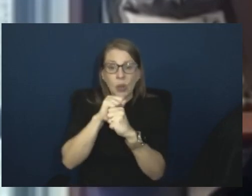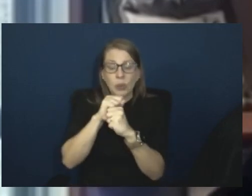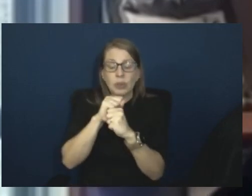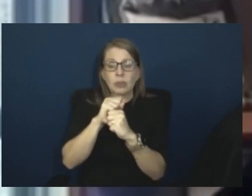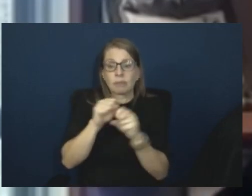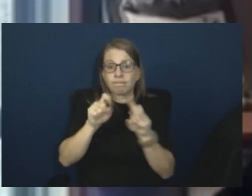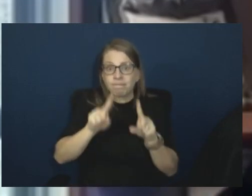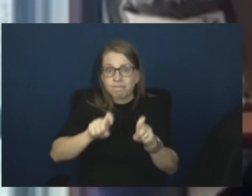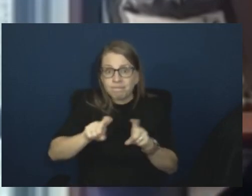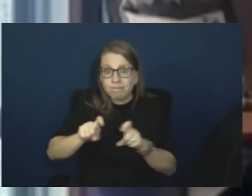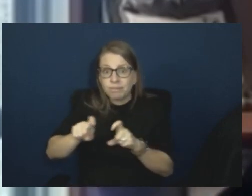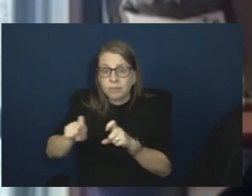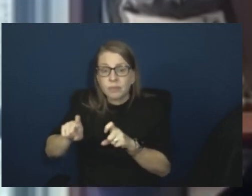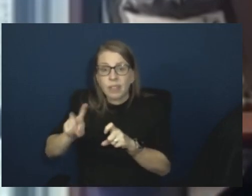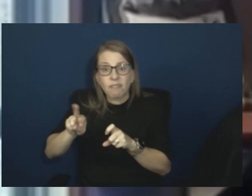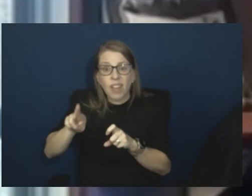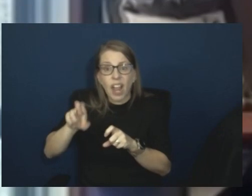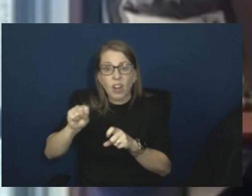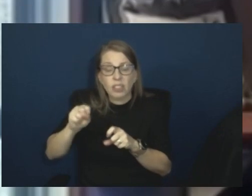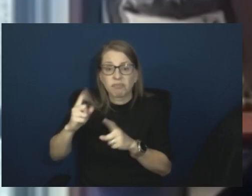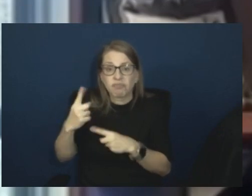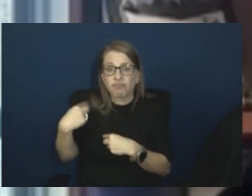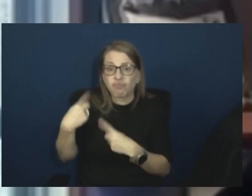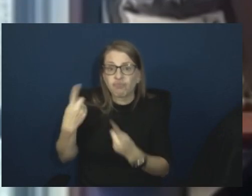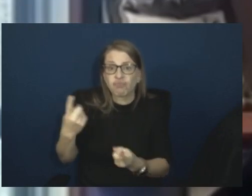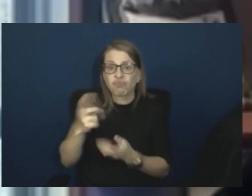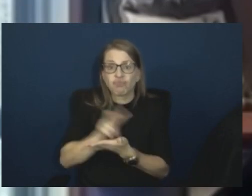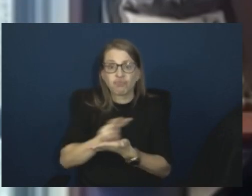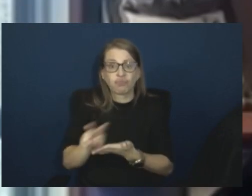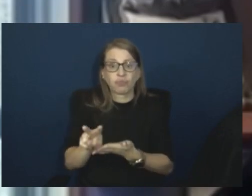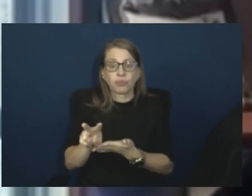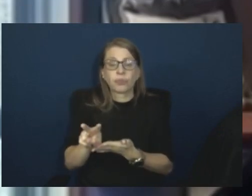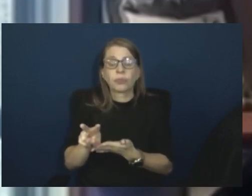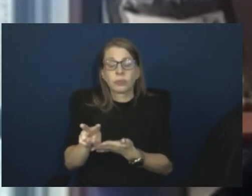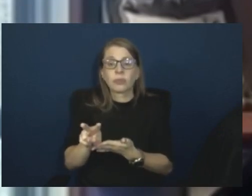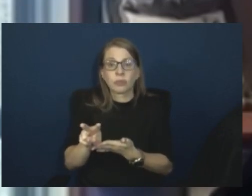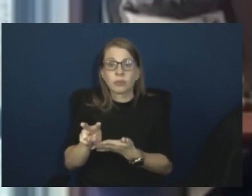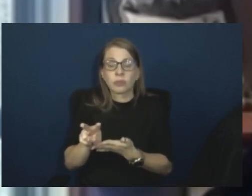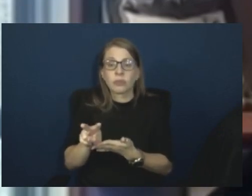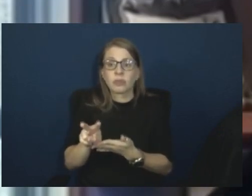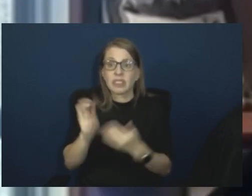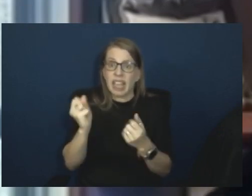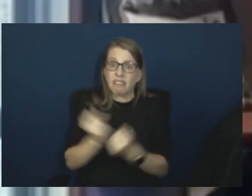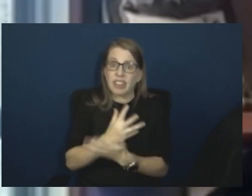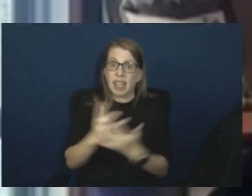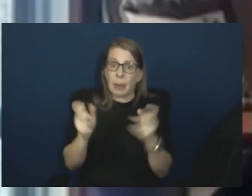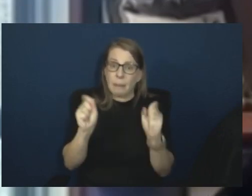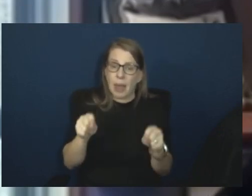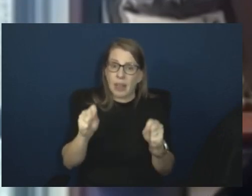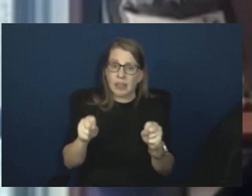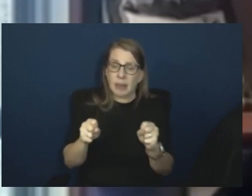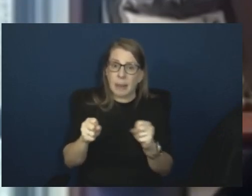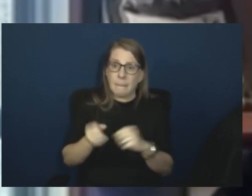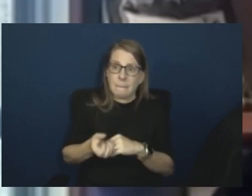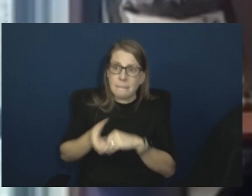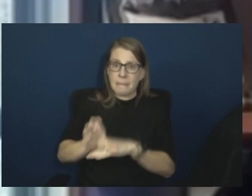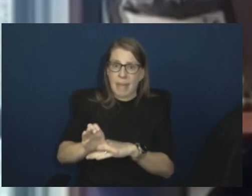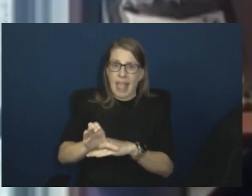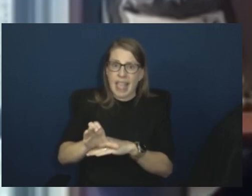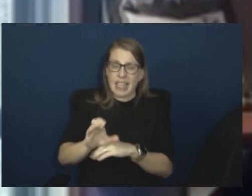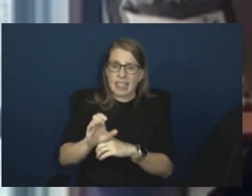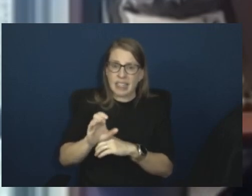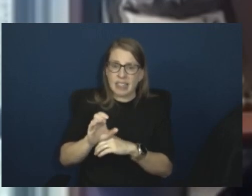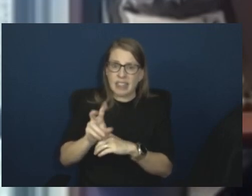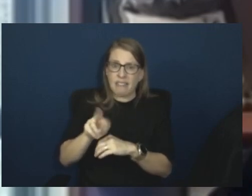tested them for virus over the course of 2 weeks. So we did everything possible to make the